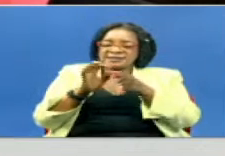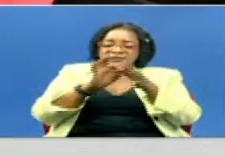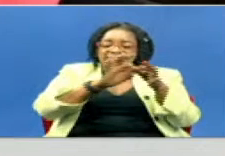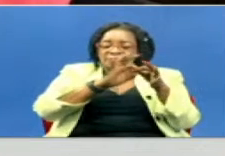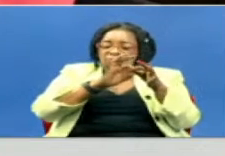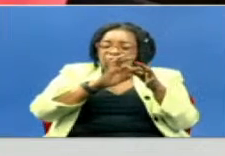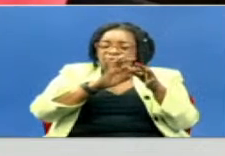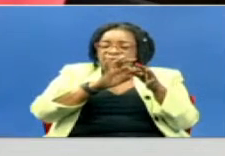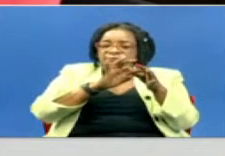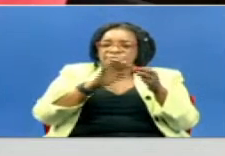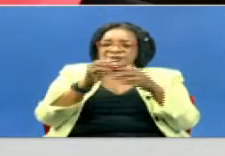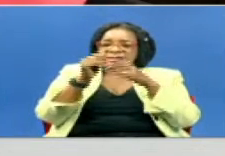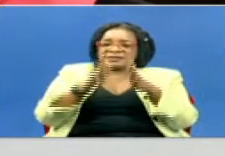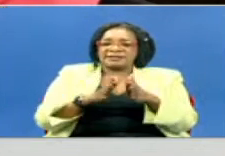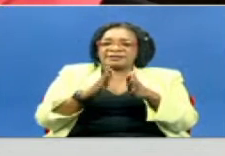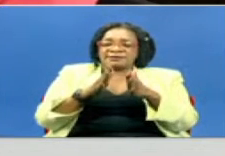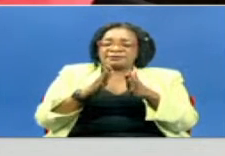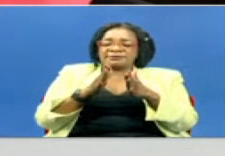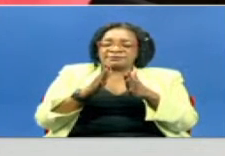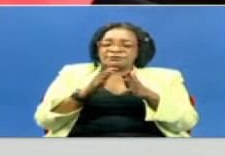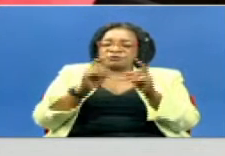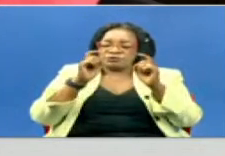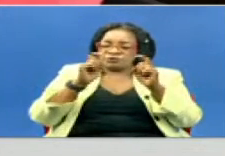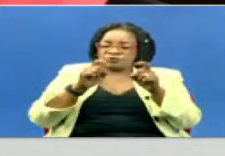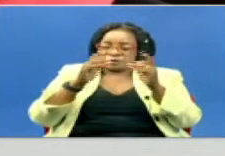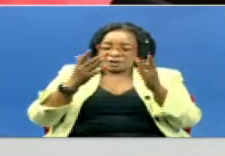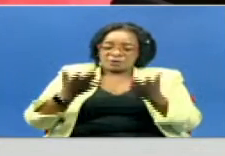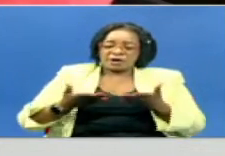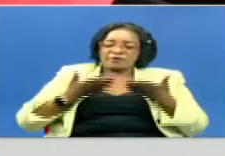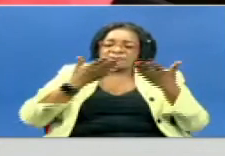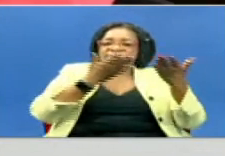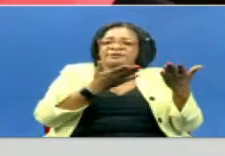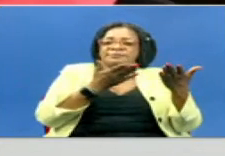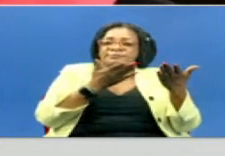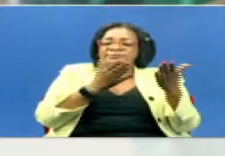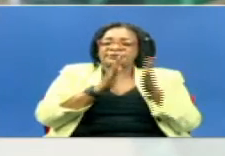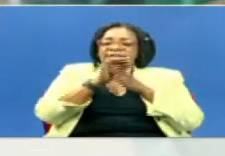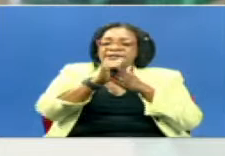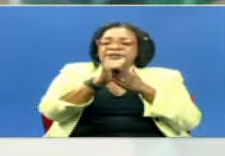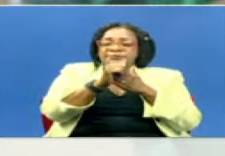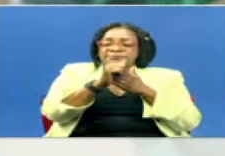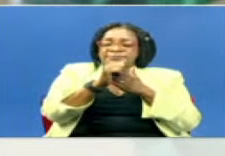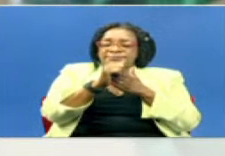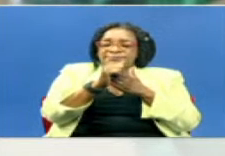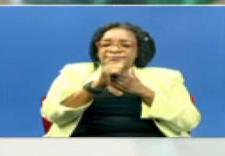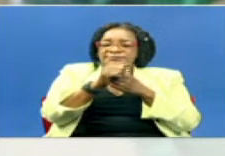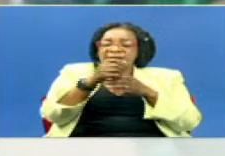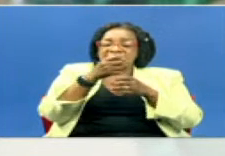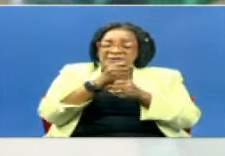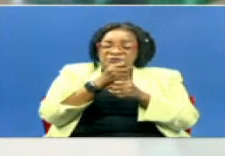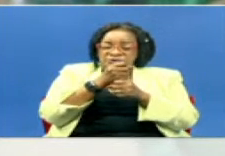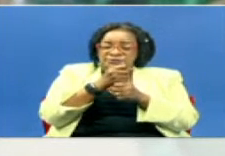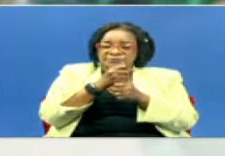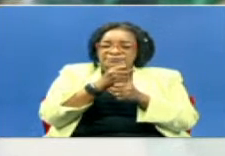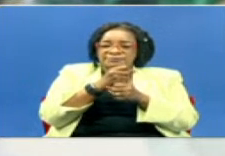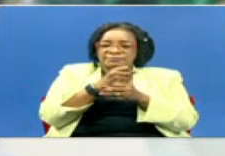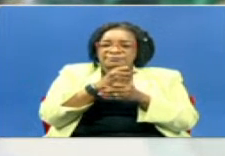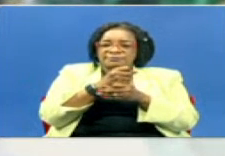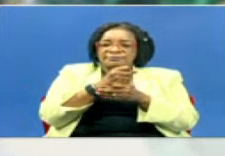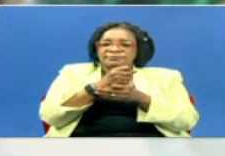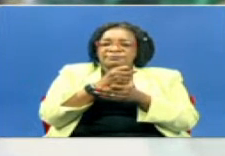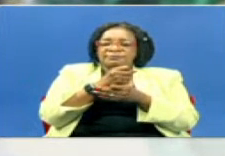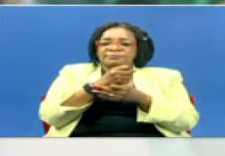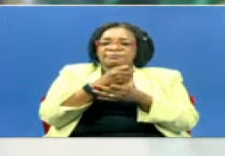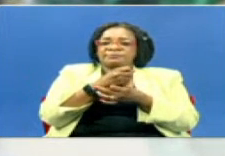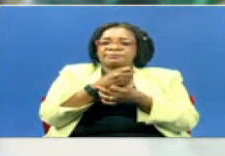who's the leader right now, is the chief, Raila Odinga, to now hand over the leadership mantle to you, so that you can... In an earlier interview, I